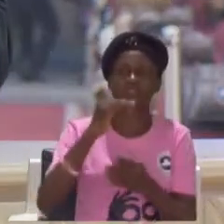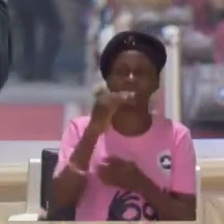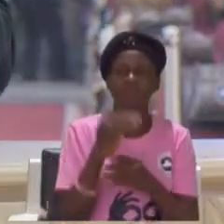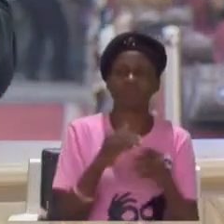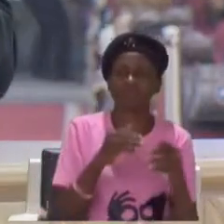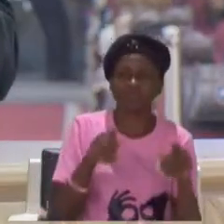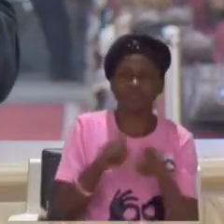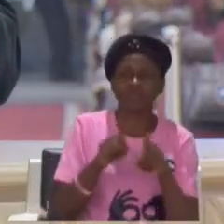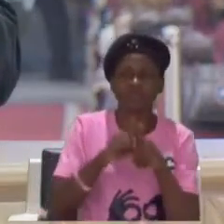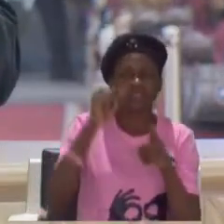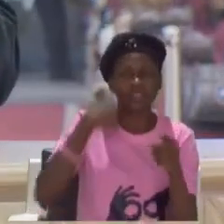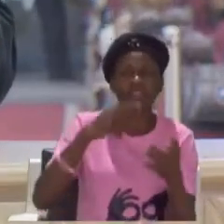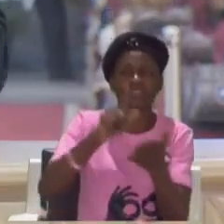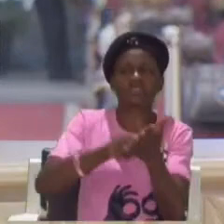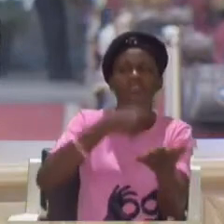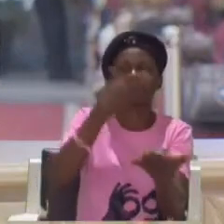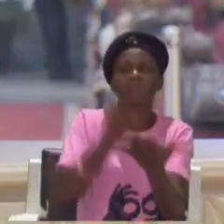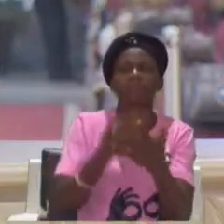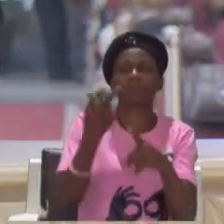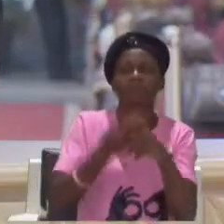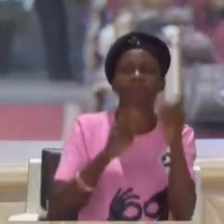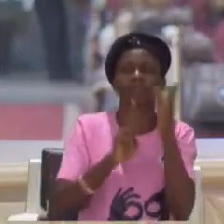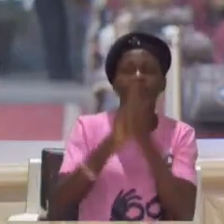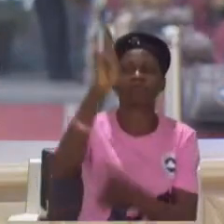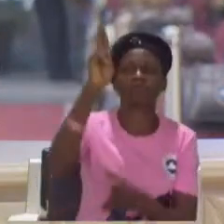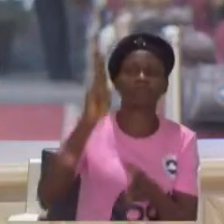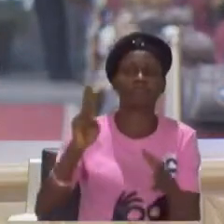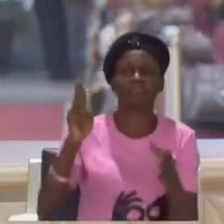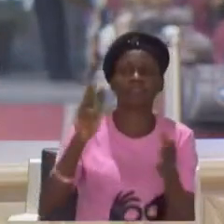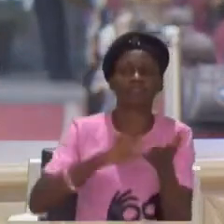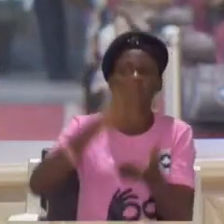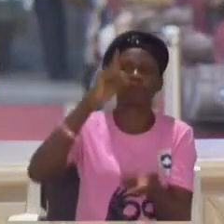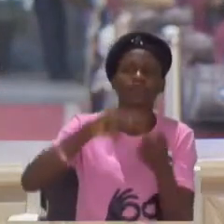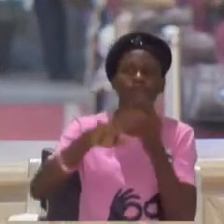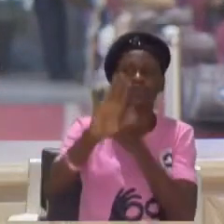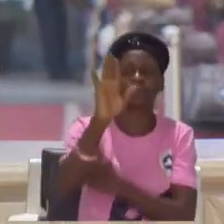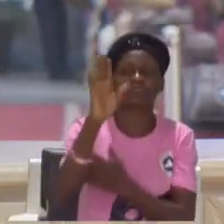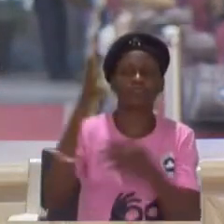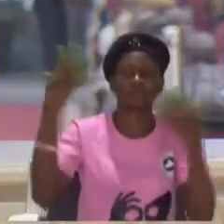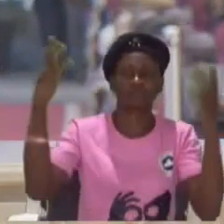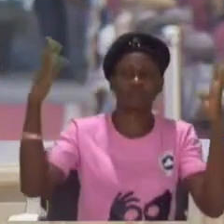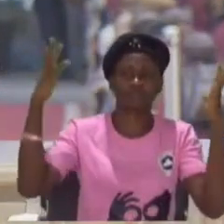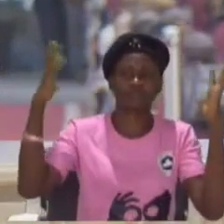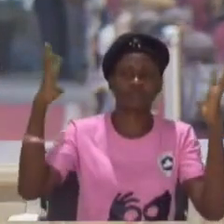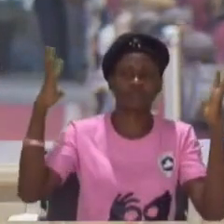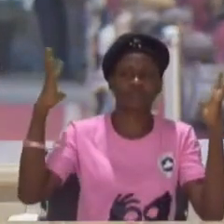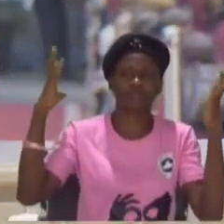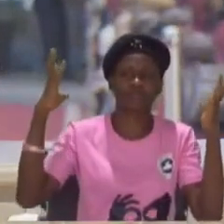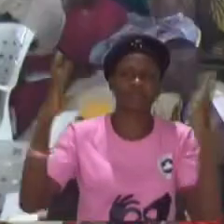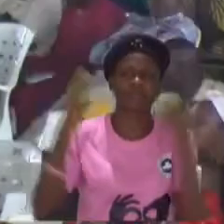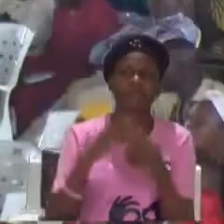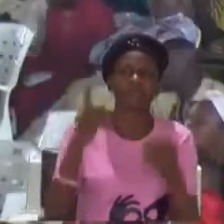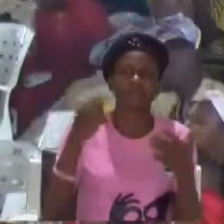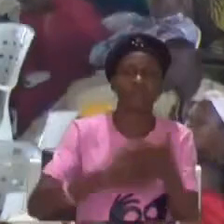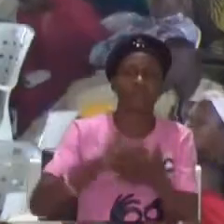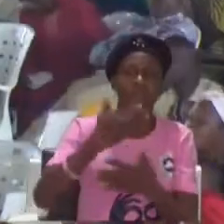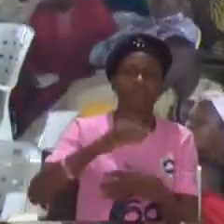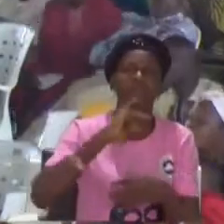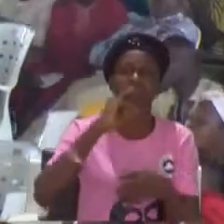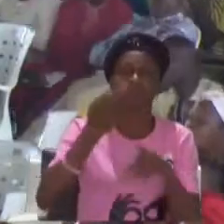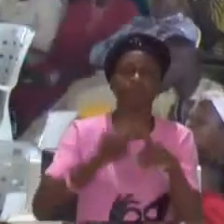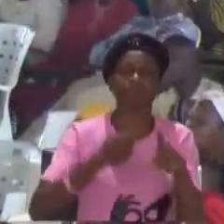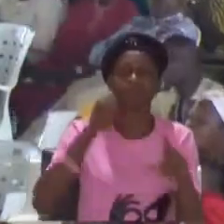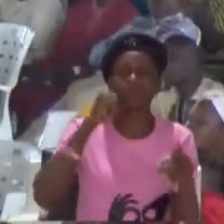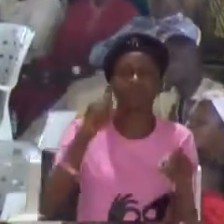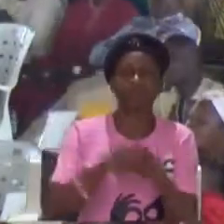Subsequently, she has graduated from the university. Glory be to God. The next is from